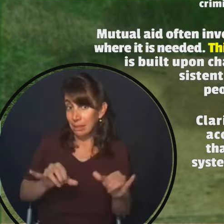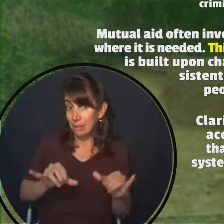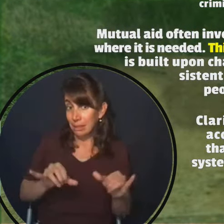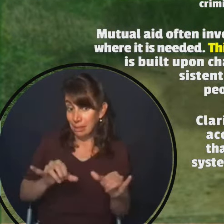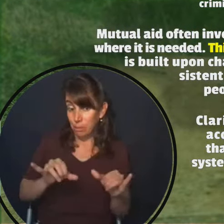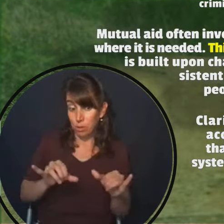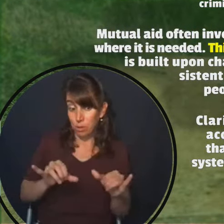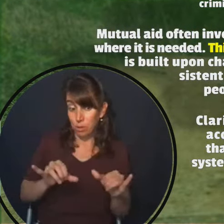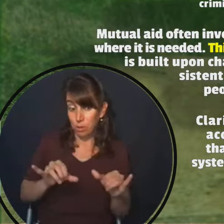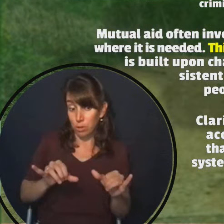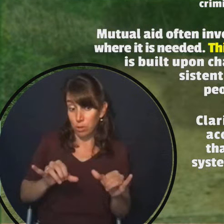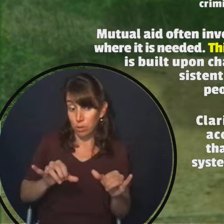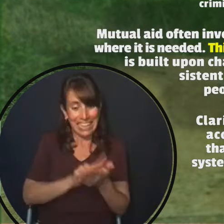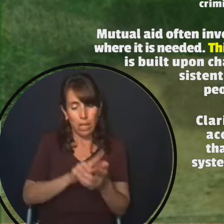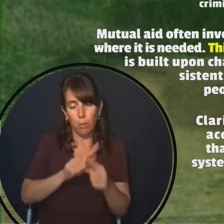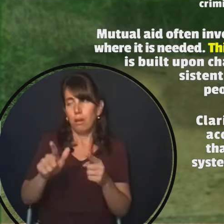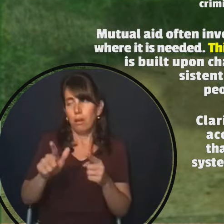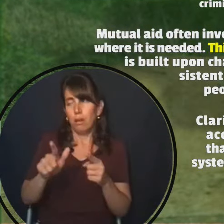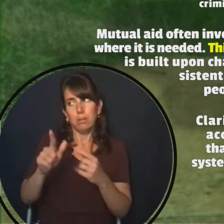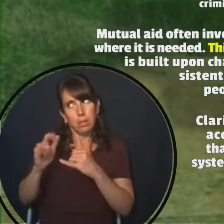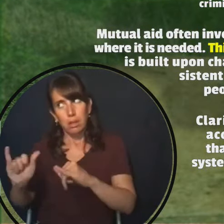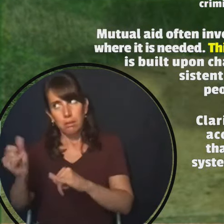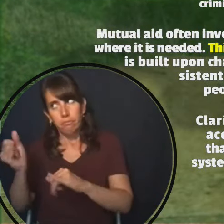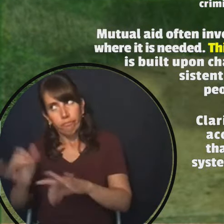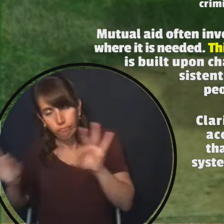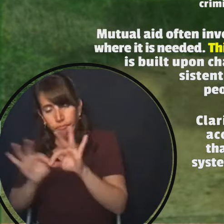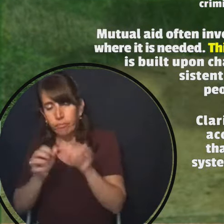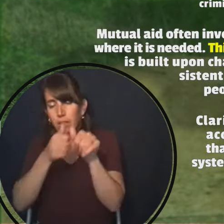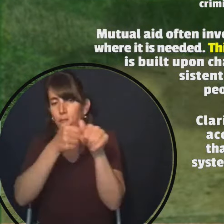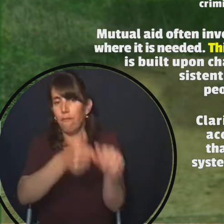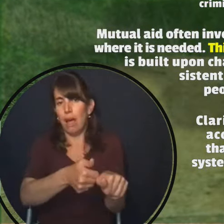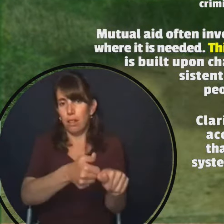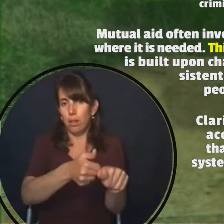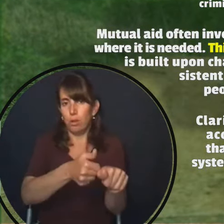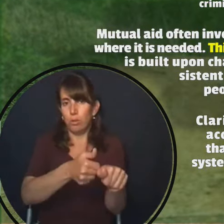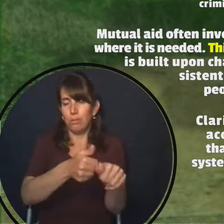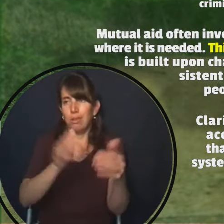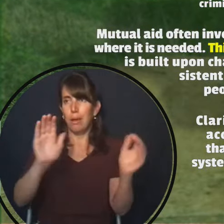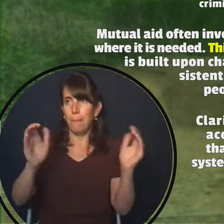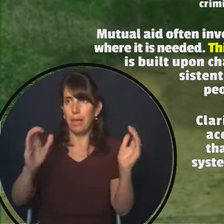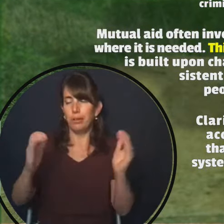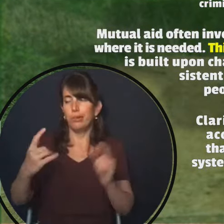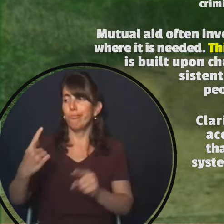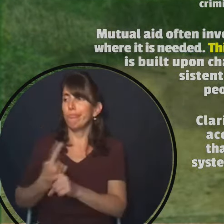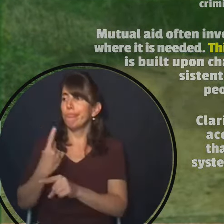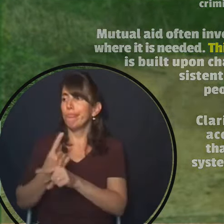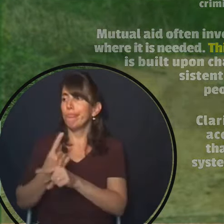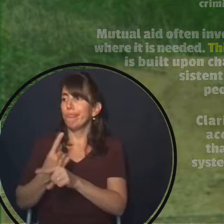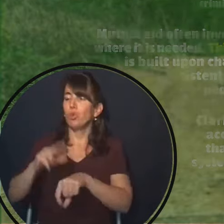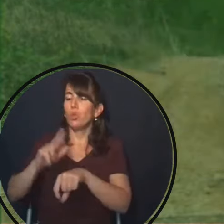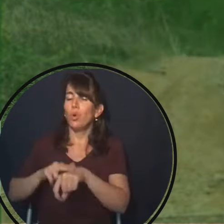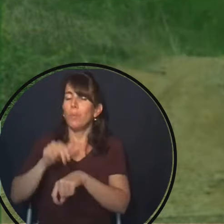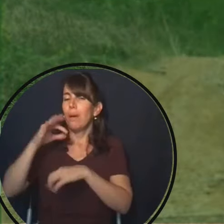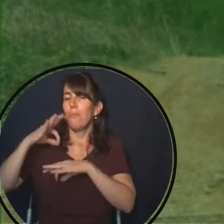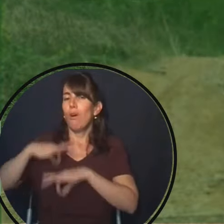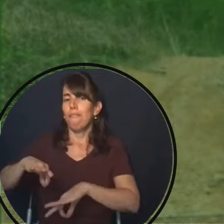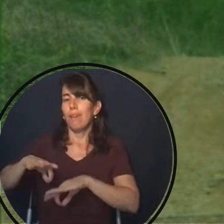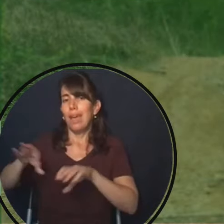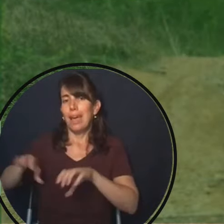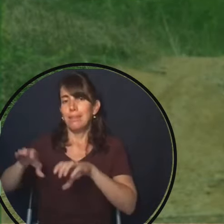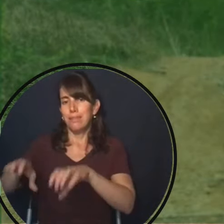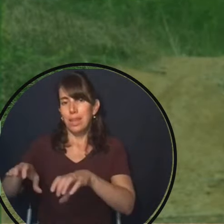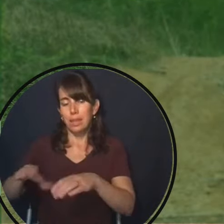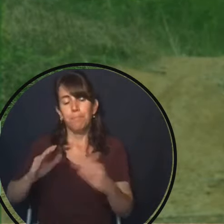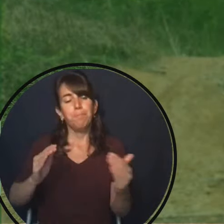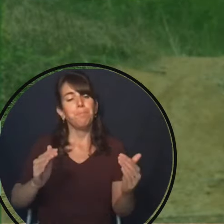of if our work is slightly different than what is considered a quote unquote like normal nonprofit. I think another area that we think folks can